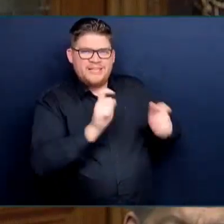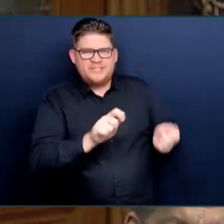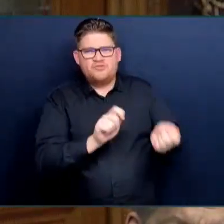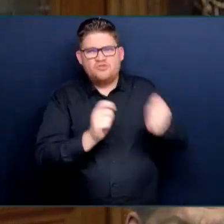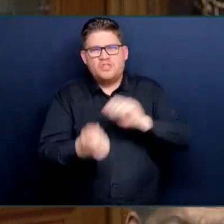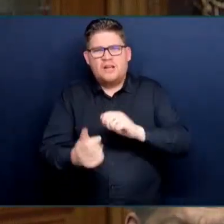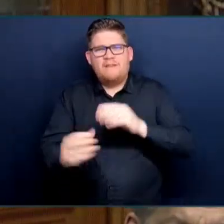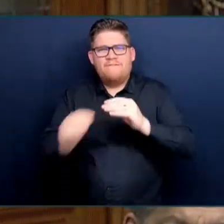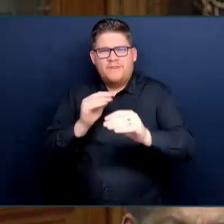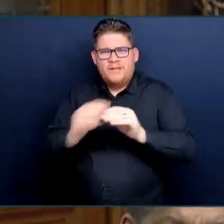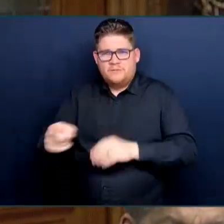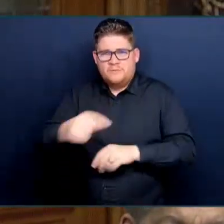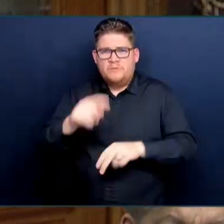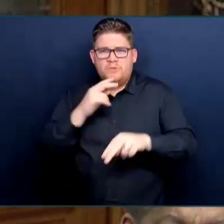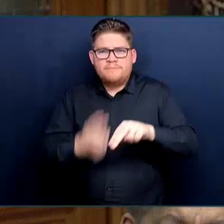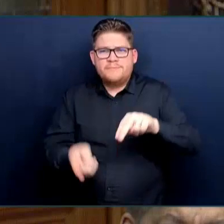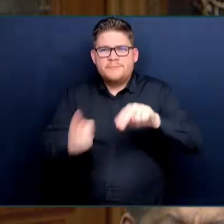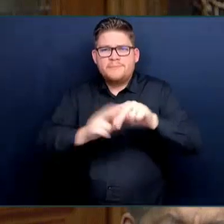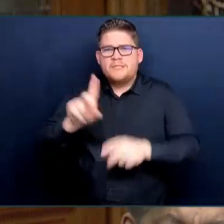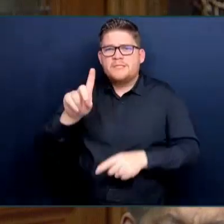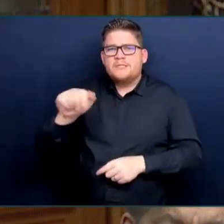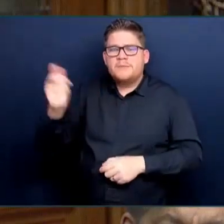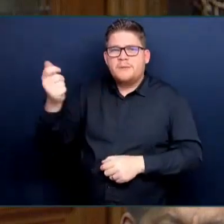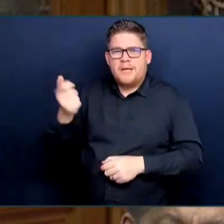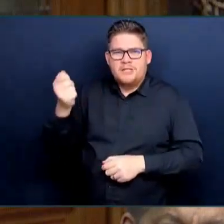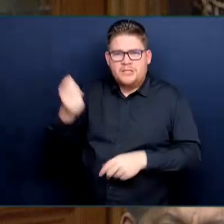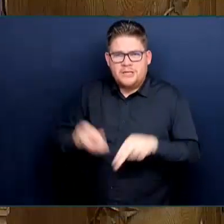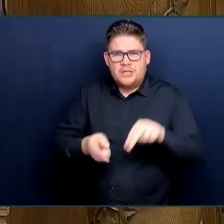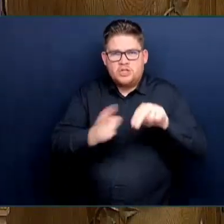BC to at least the poverty line?